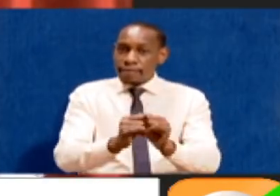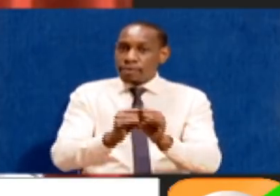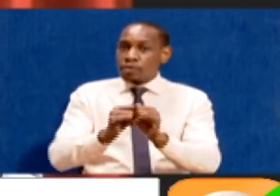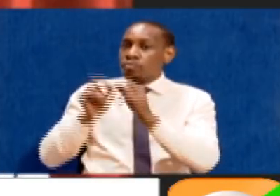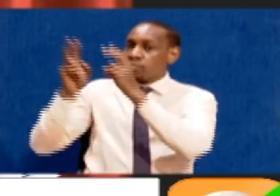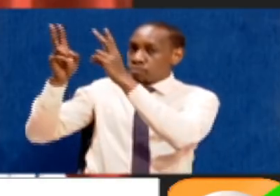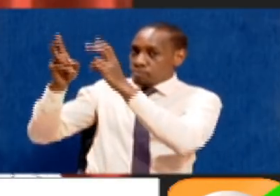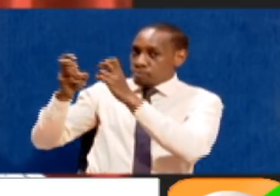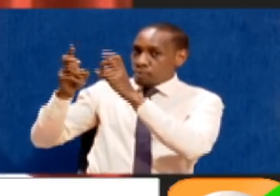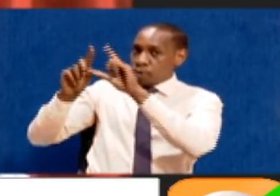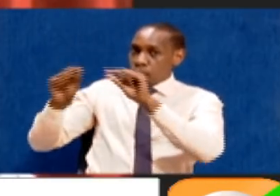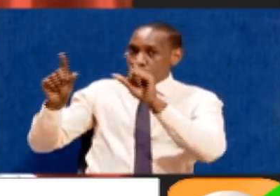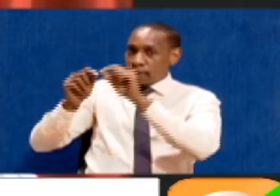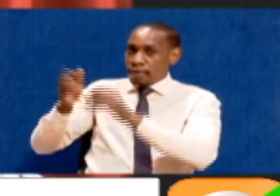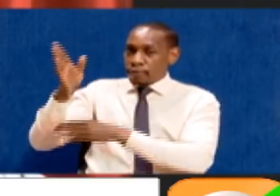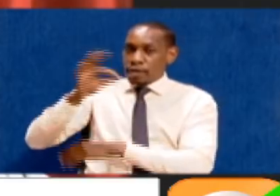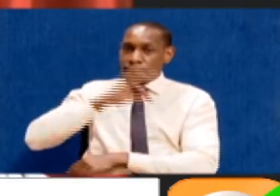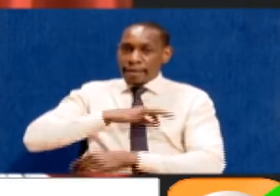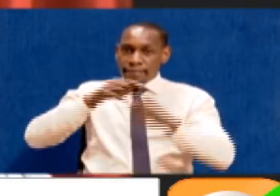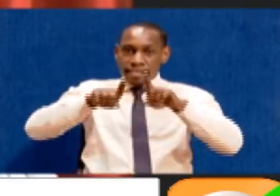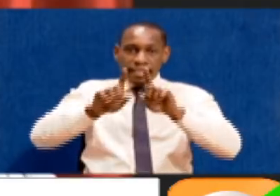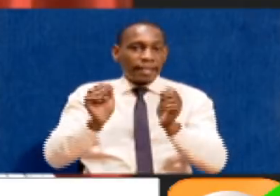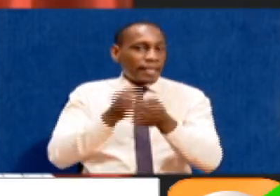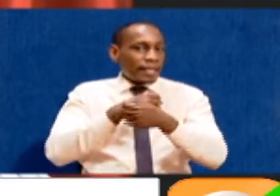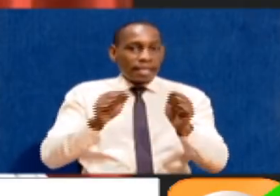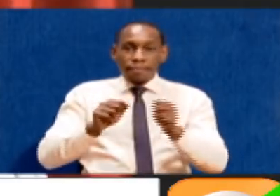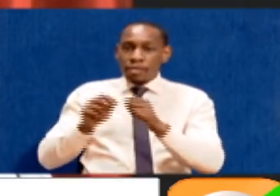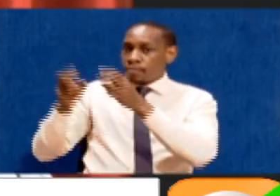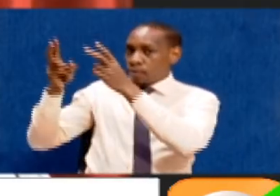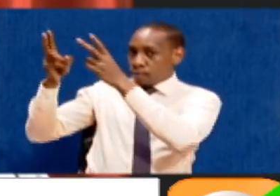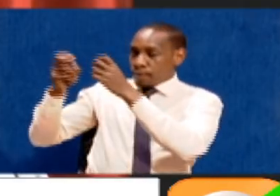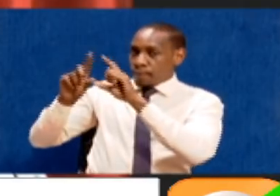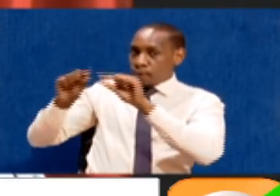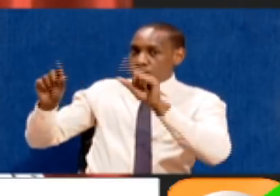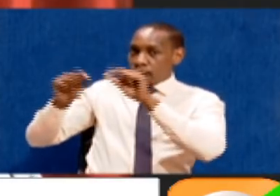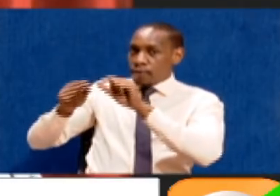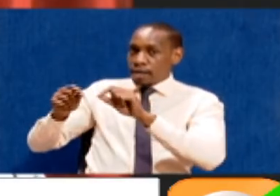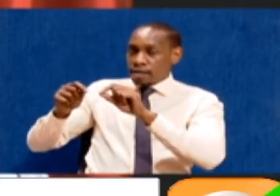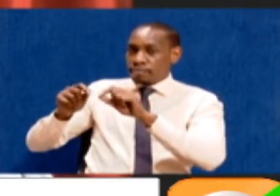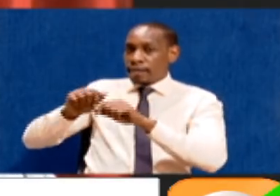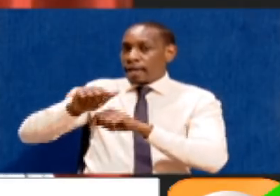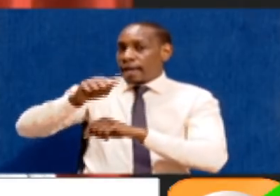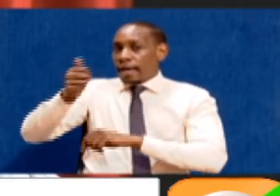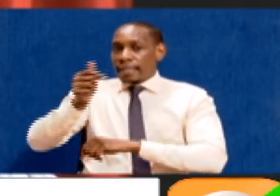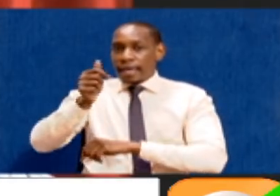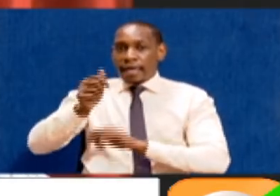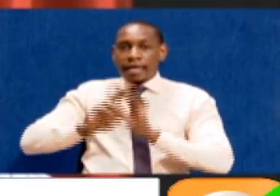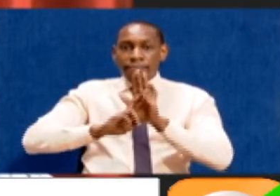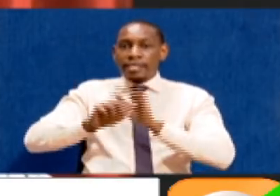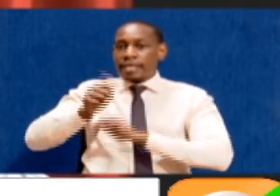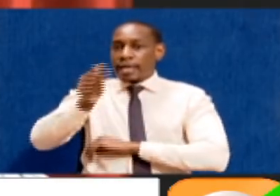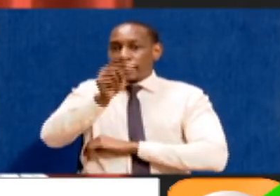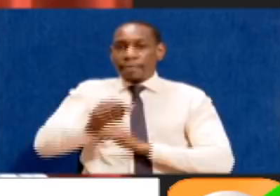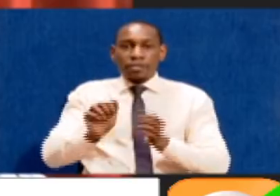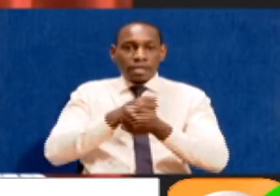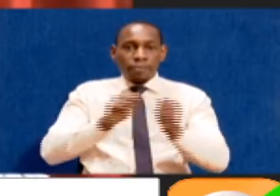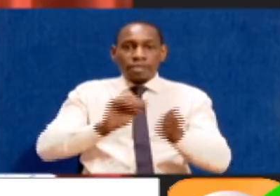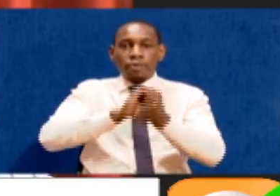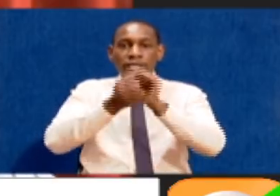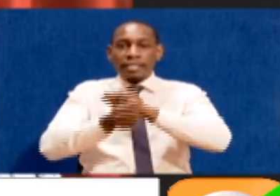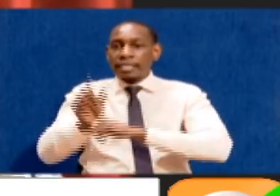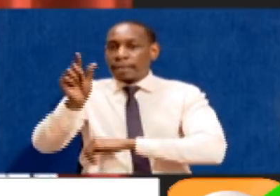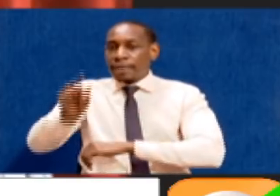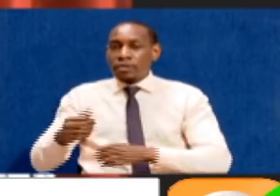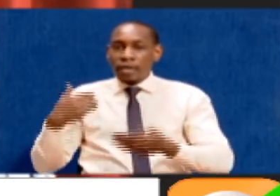hear the word of God for yourself. You cannot hear the word for somebody else. So you cannot change someone